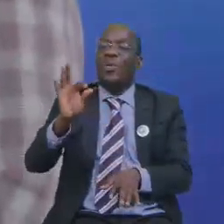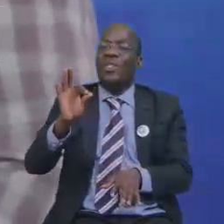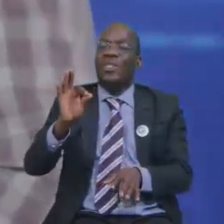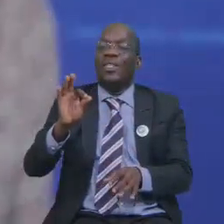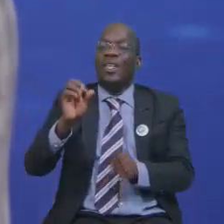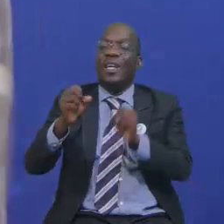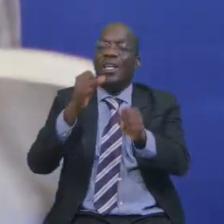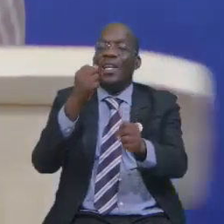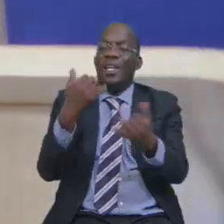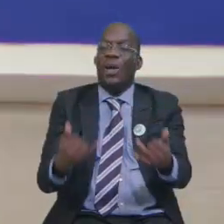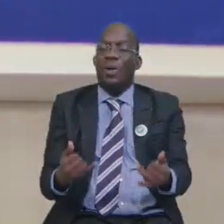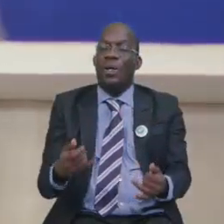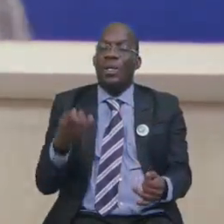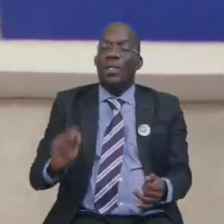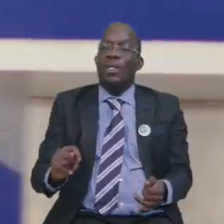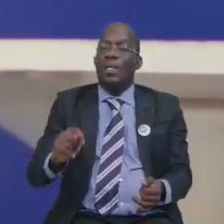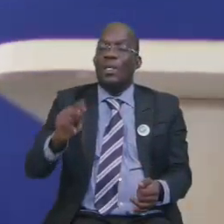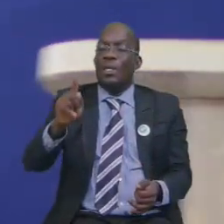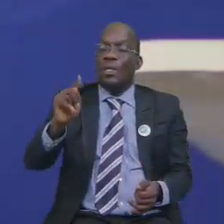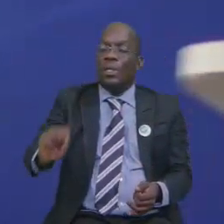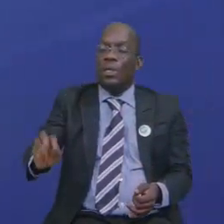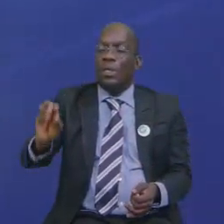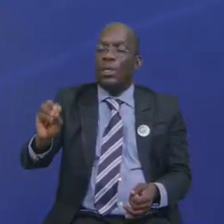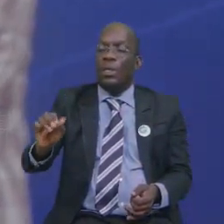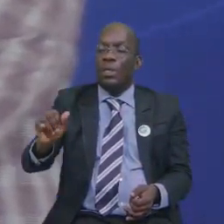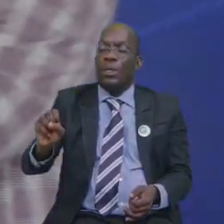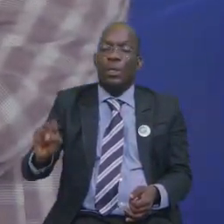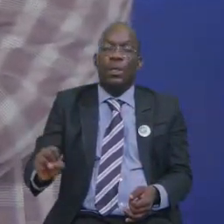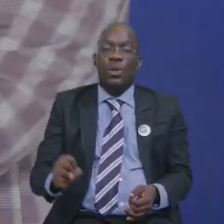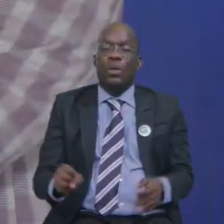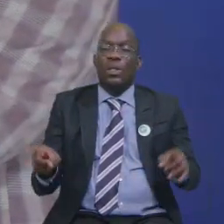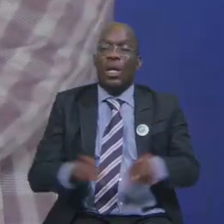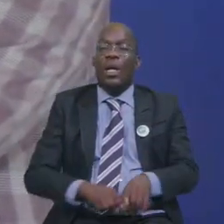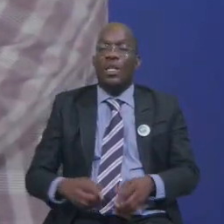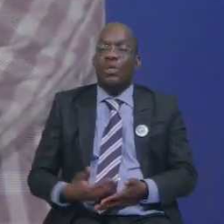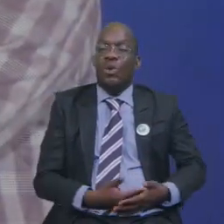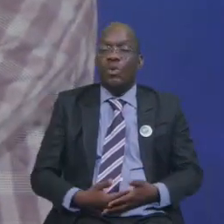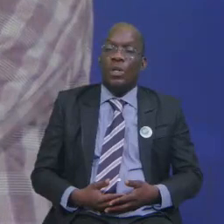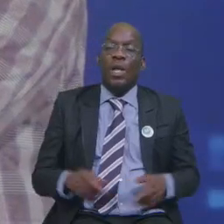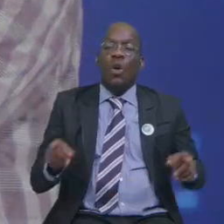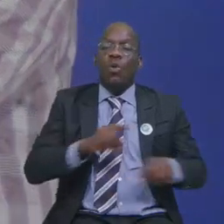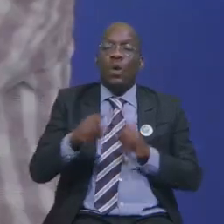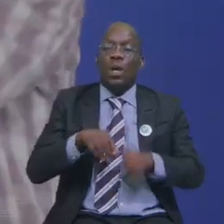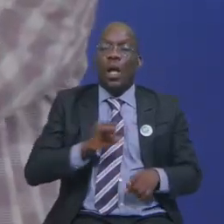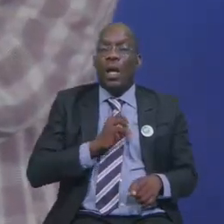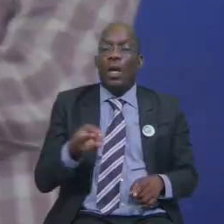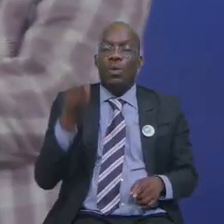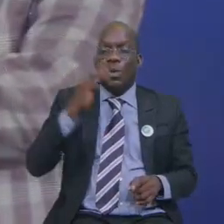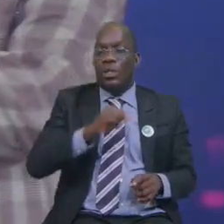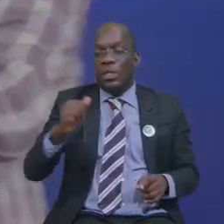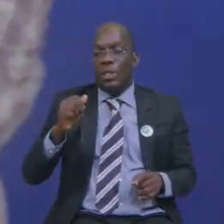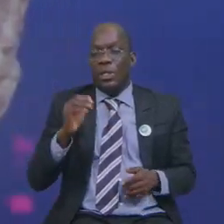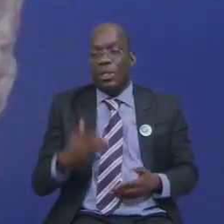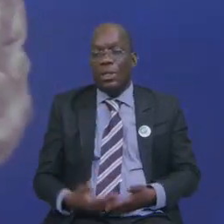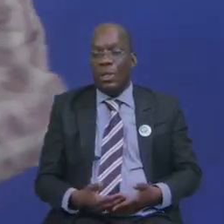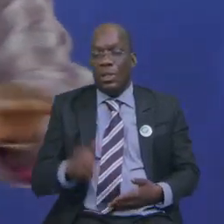toys of the little life, when I was a child, I thought as a child. I desired